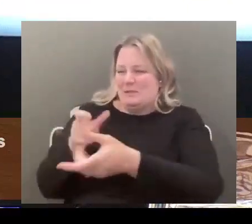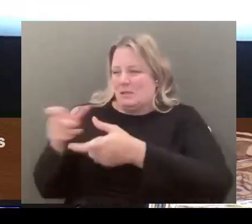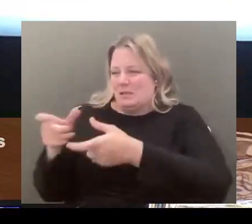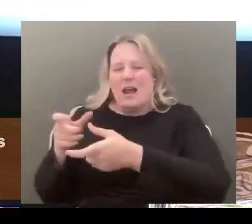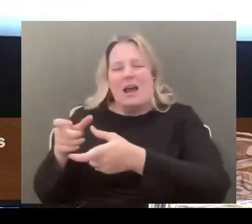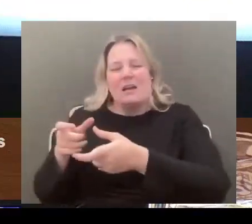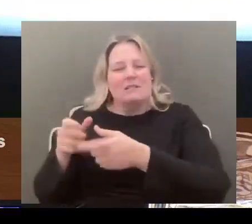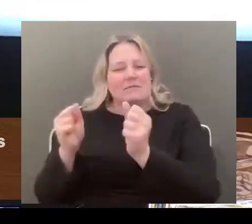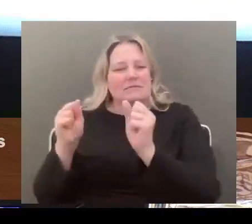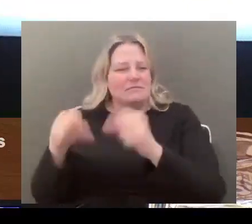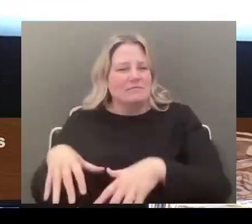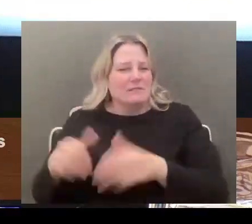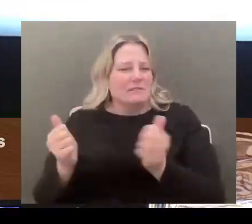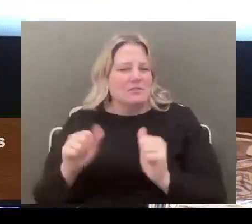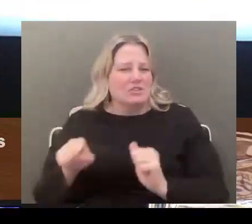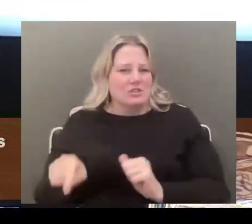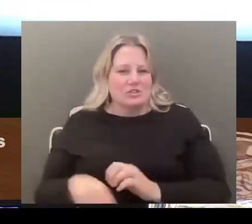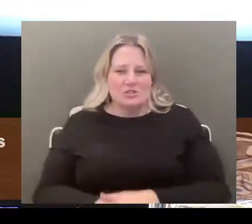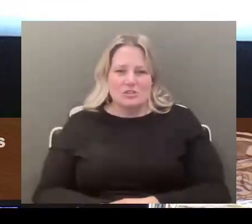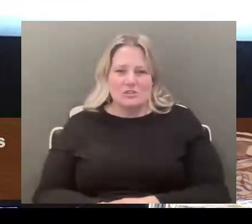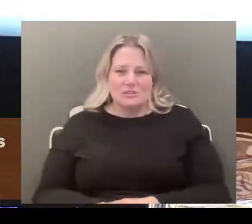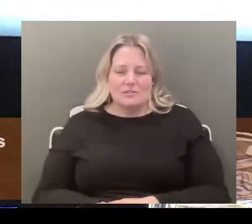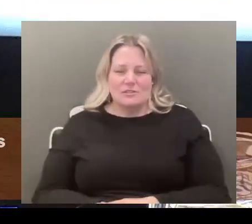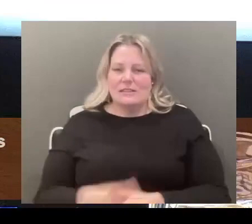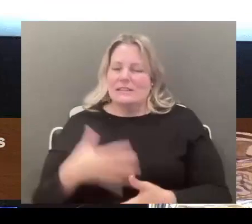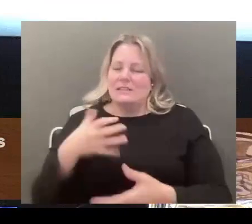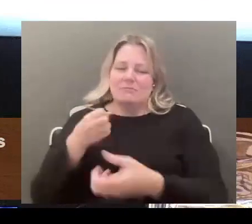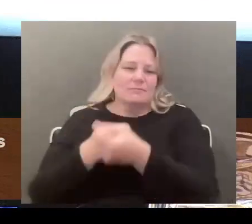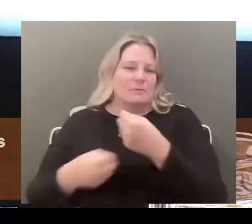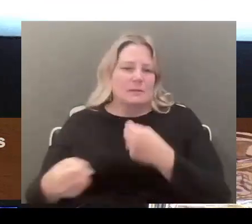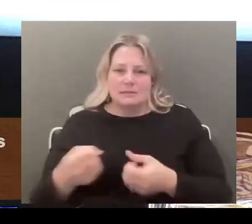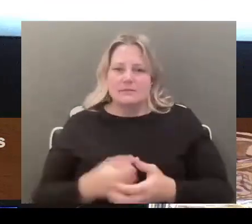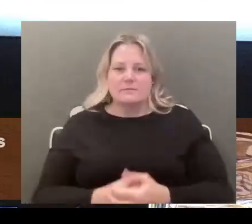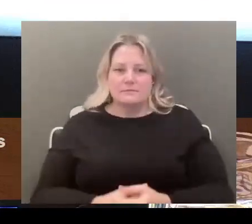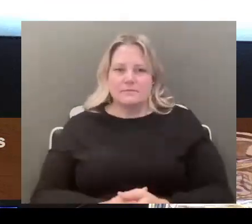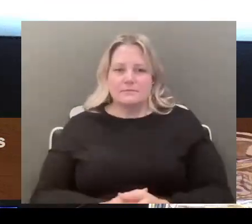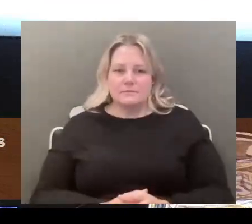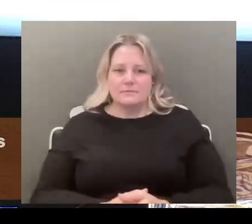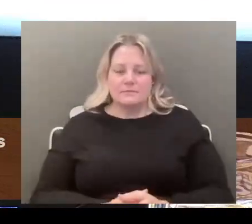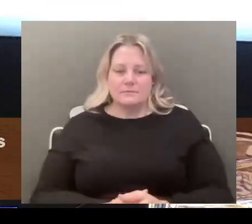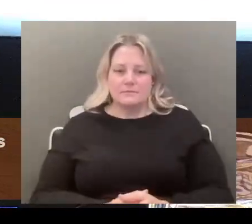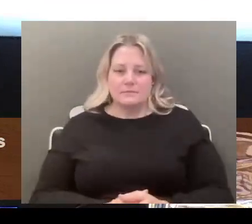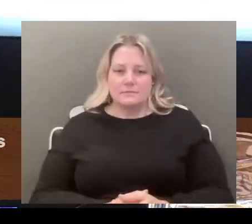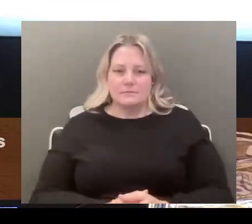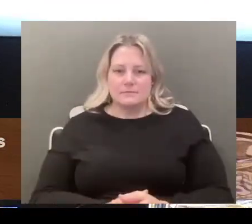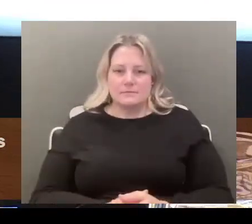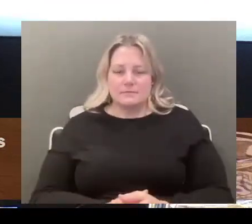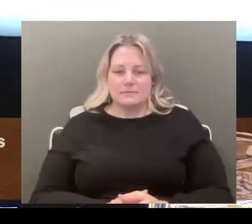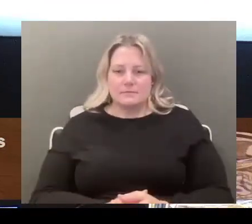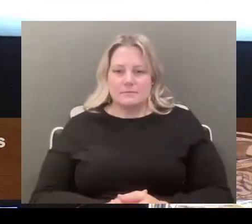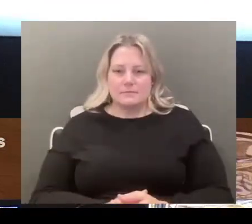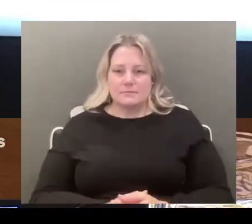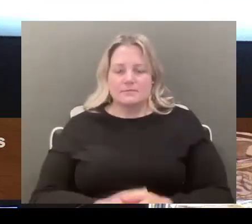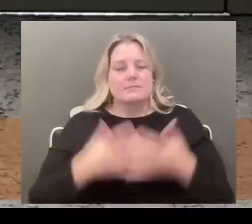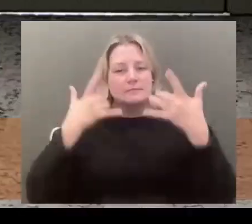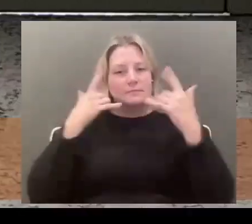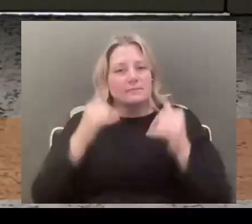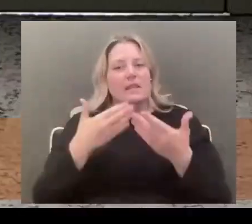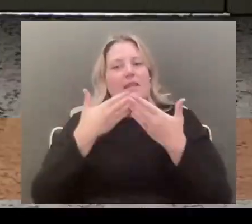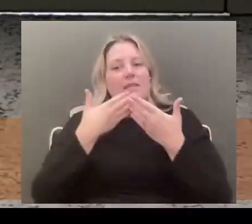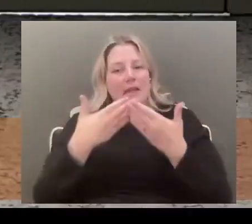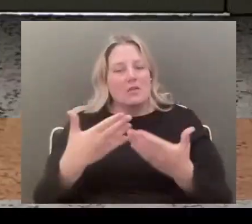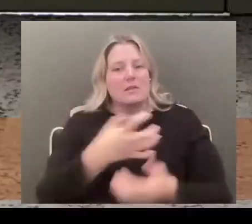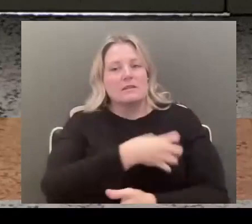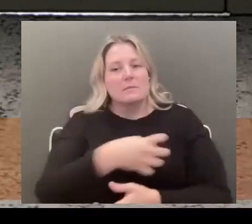open and replaced. Thank you, Commissioners. That is the evidence of the Minister. Is